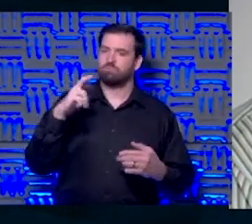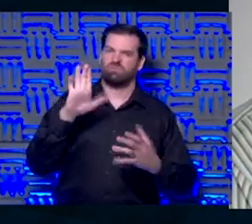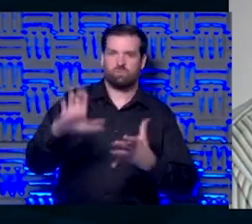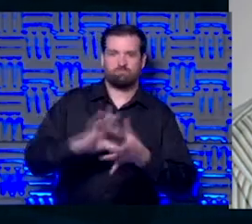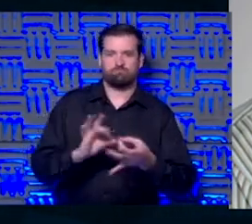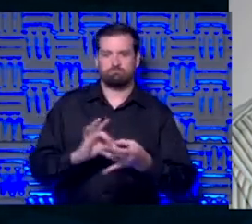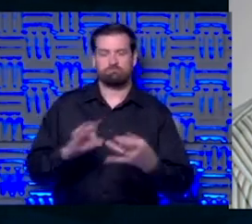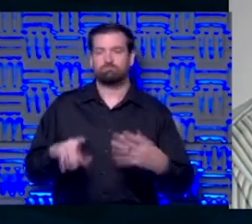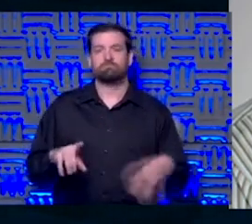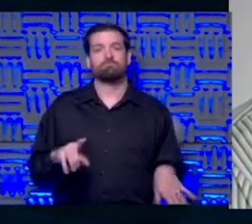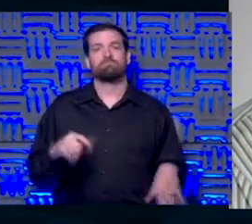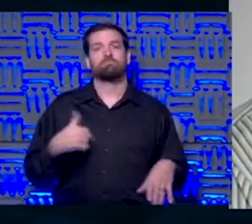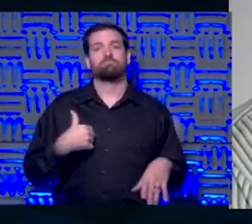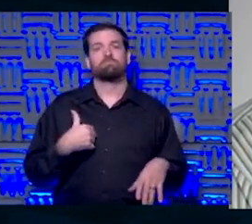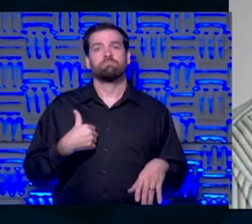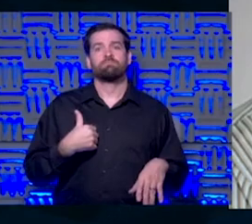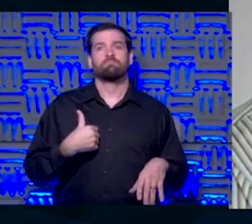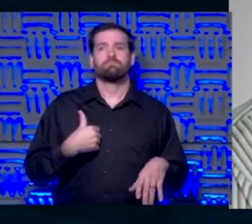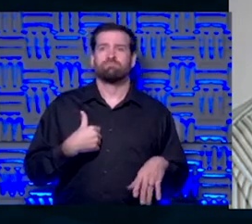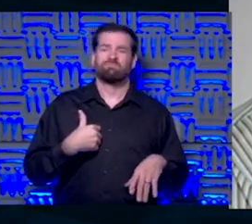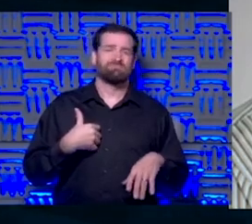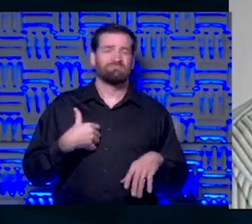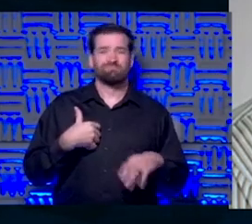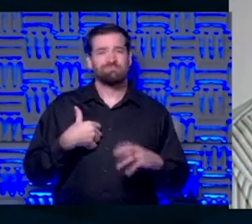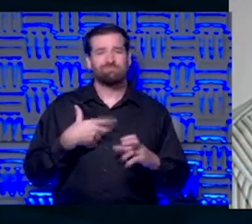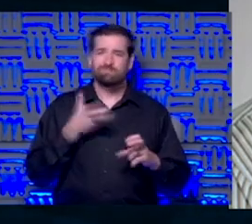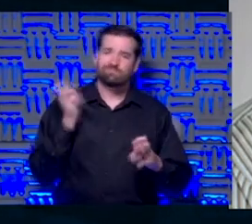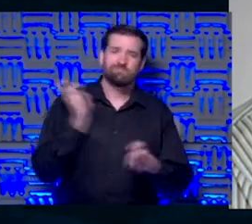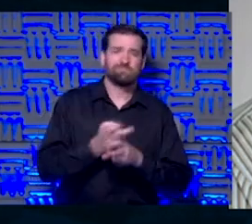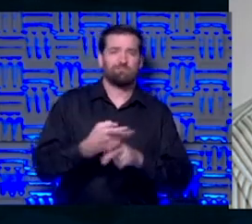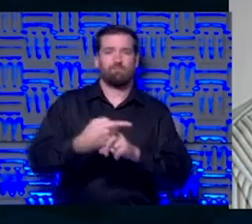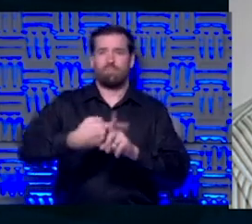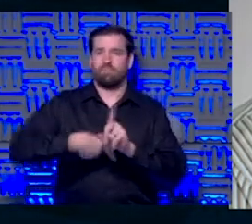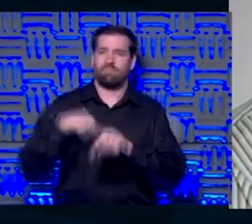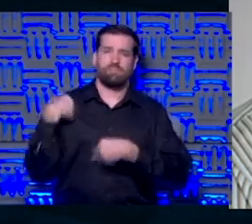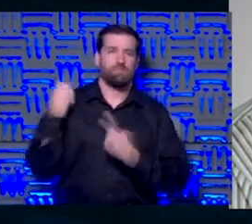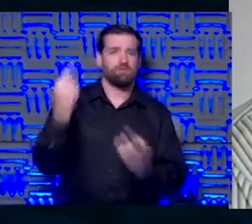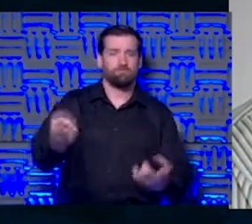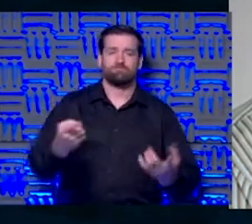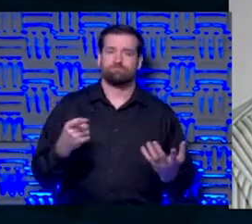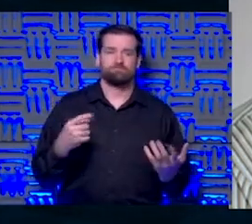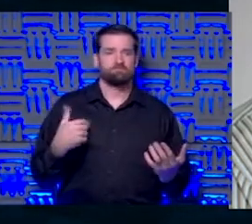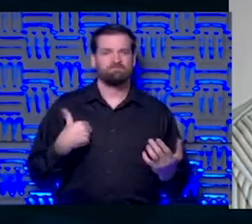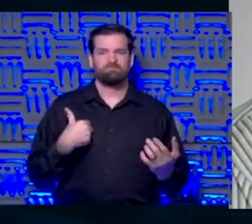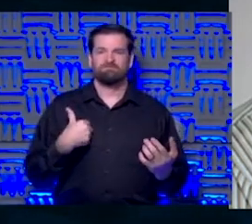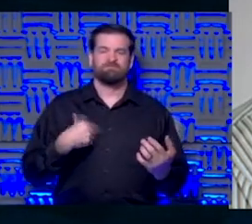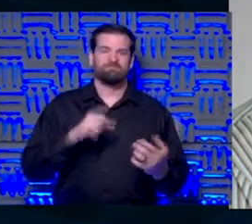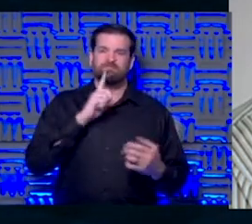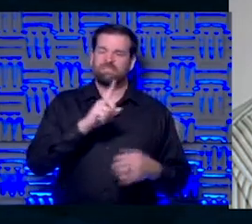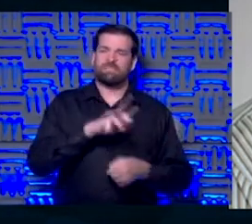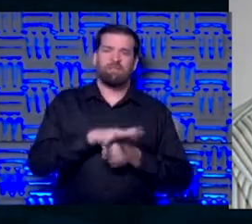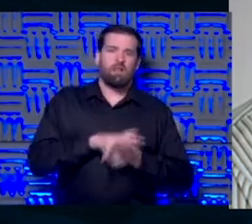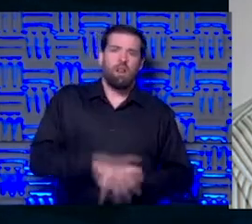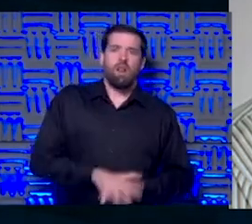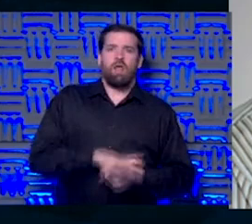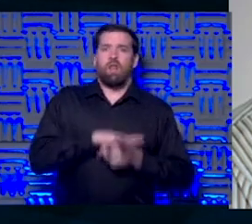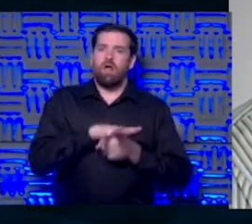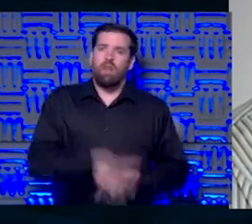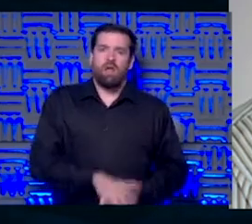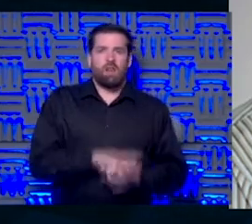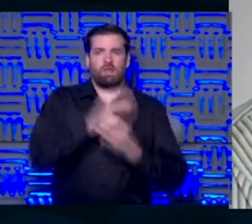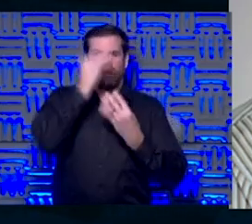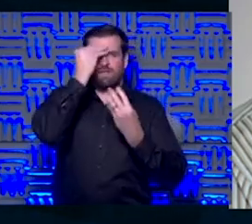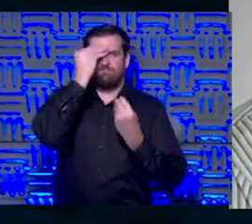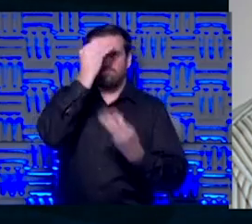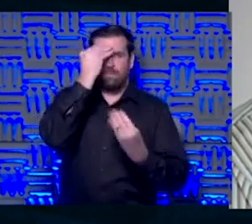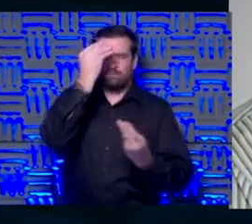I think we've gone through a rough month. I think we've all been real stressed out about the way the data have